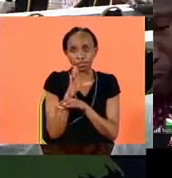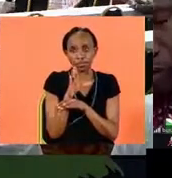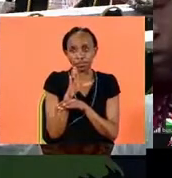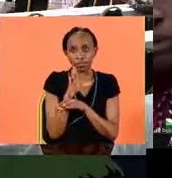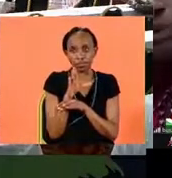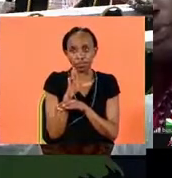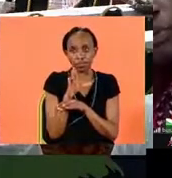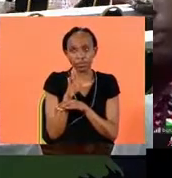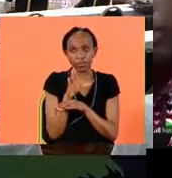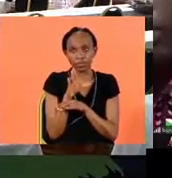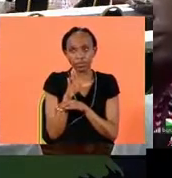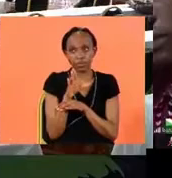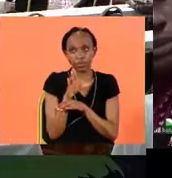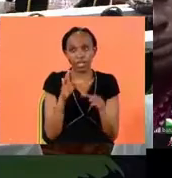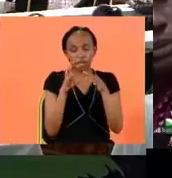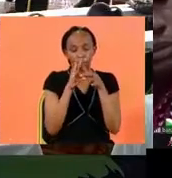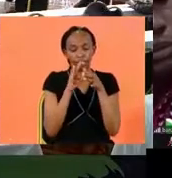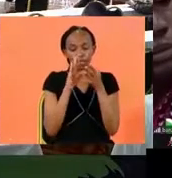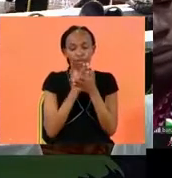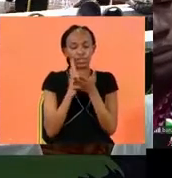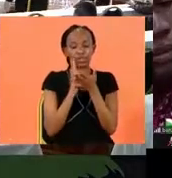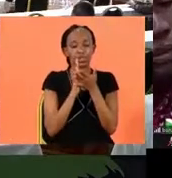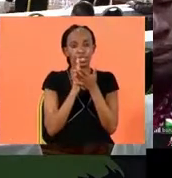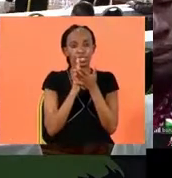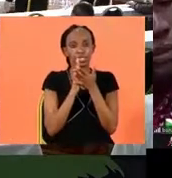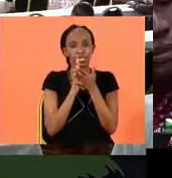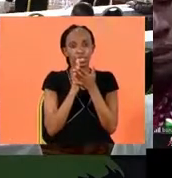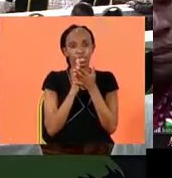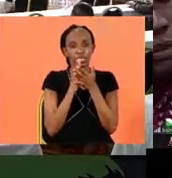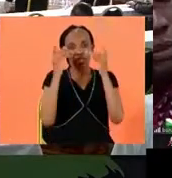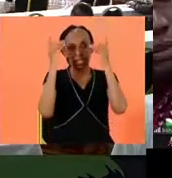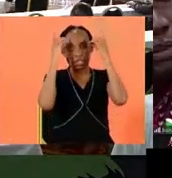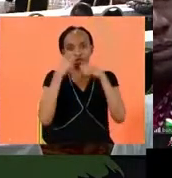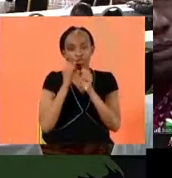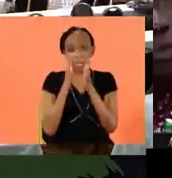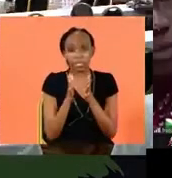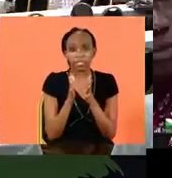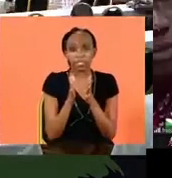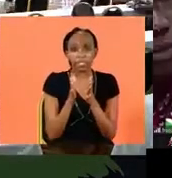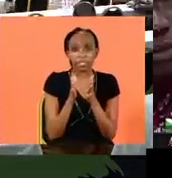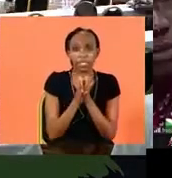they are the intermediary between decision makers and